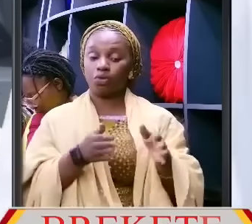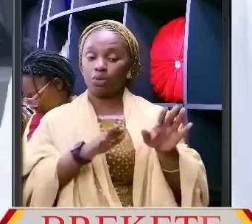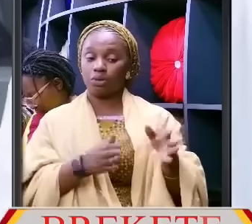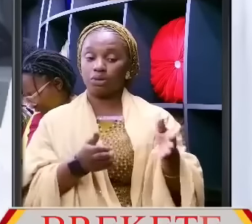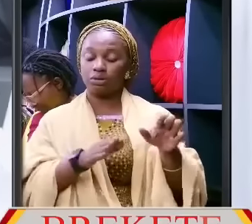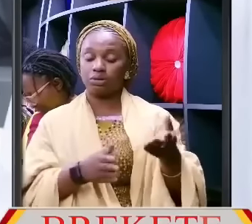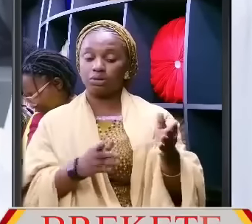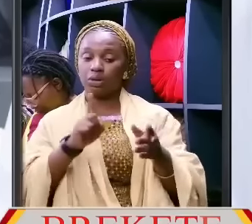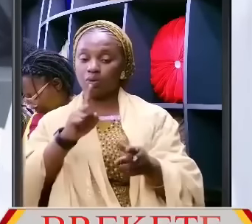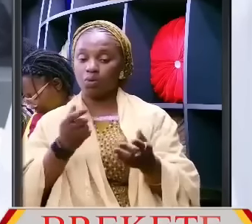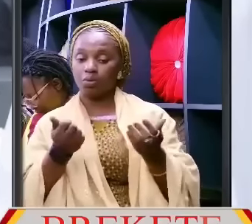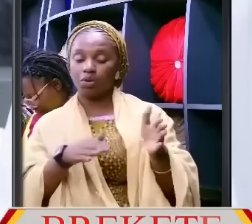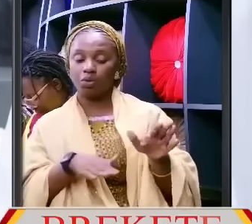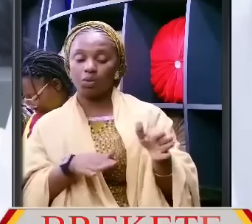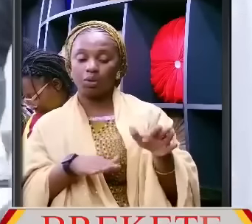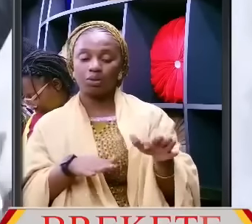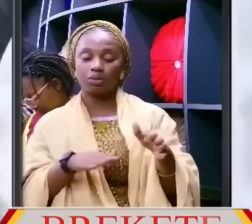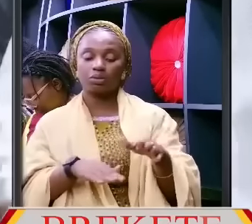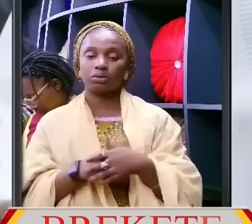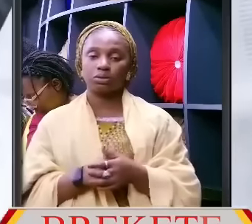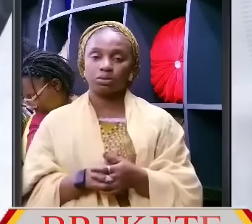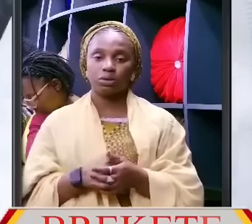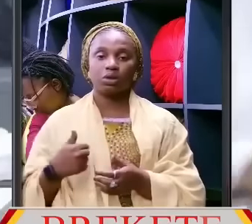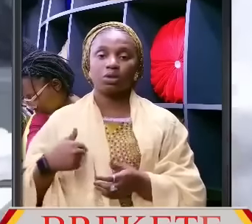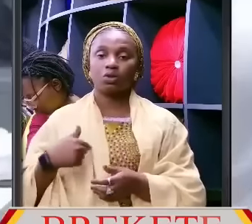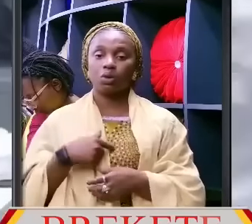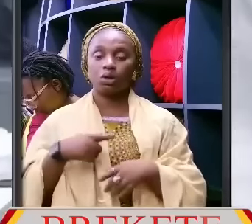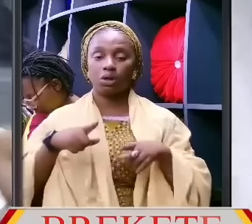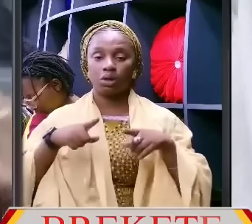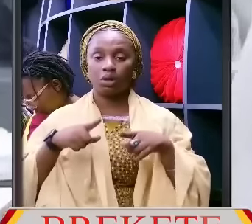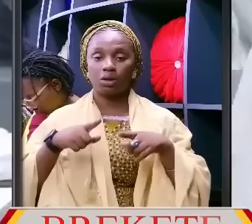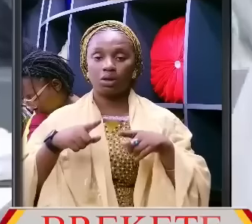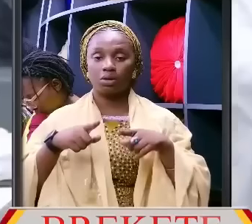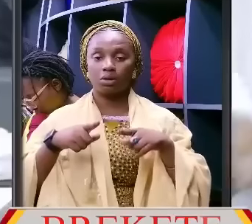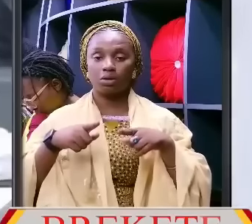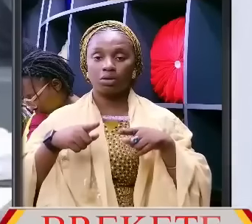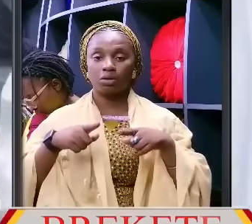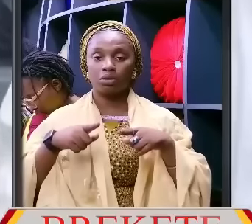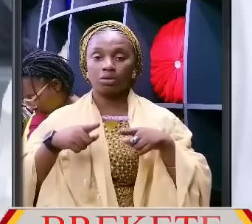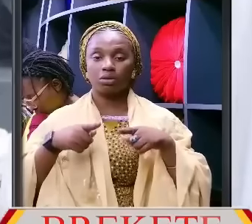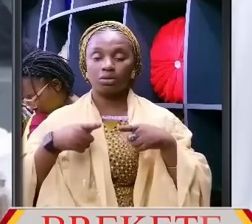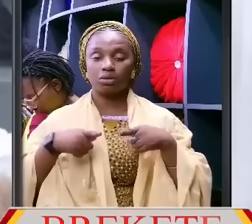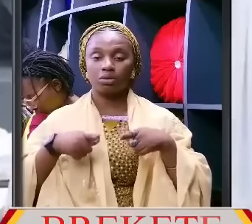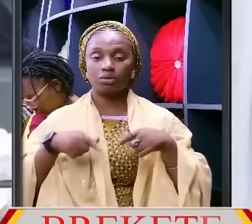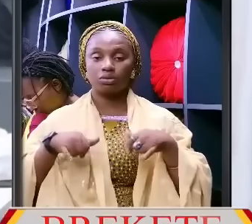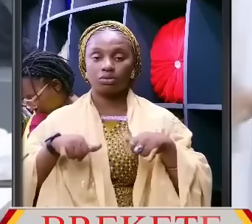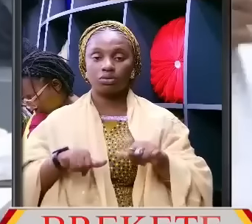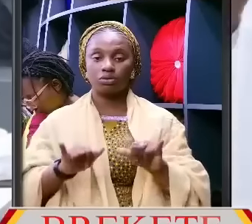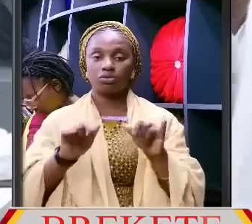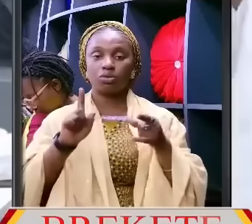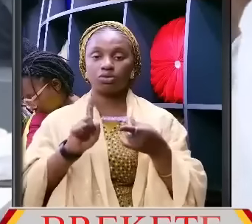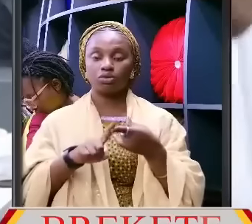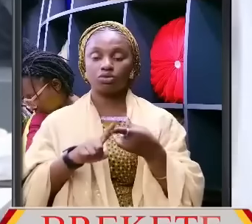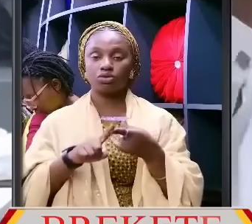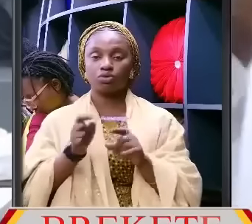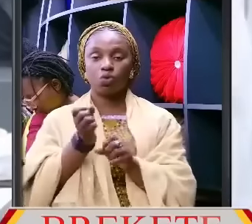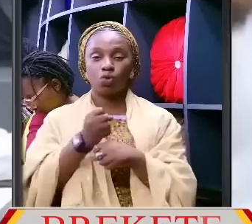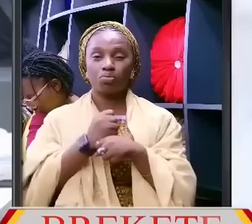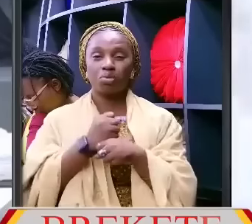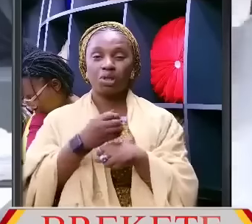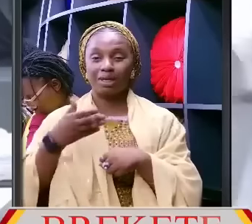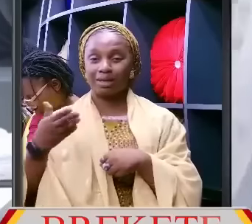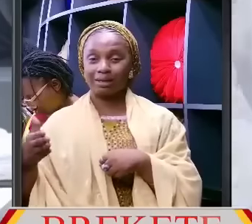no waiting hit una. When they try to resolve matter, we don't linger for too long. Your father don't